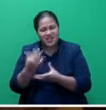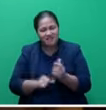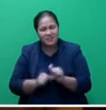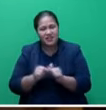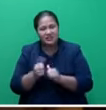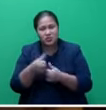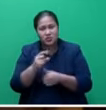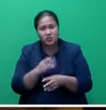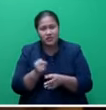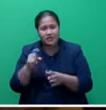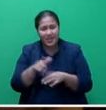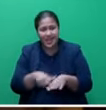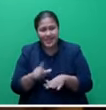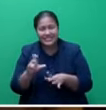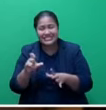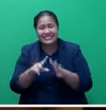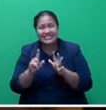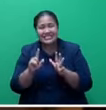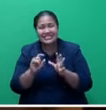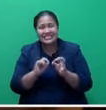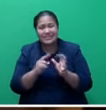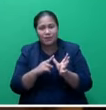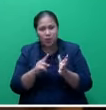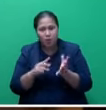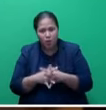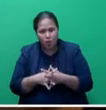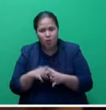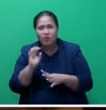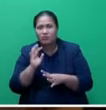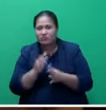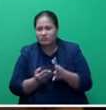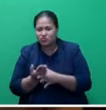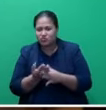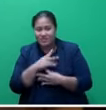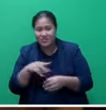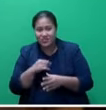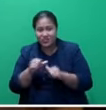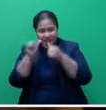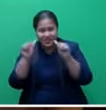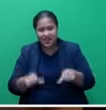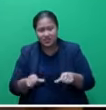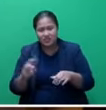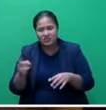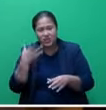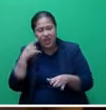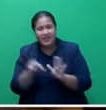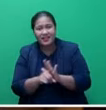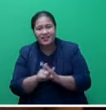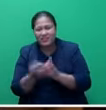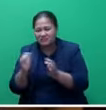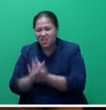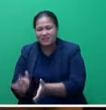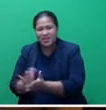Land, CIBUL, through the Ministry of Agriculture, has been activated to identify all vacant land